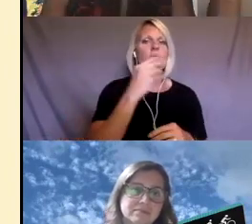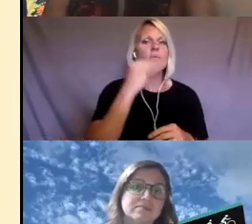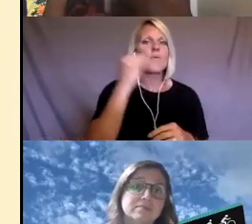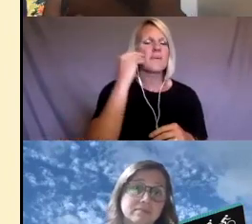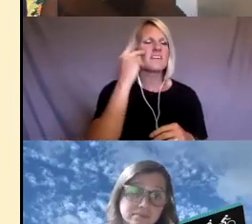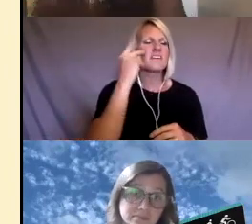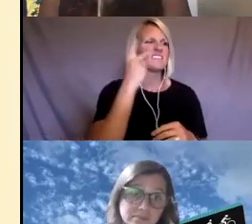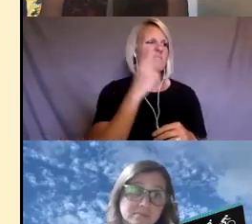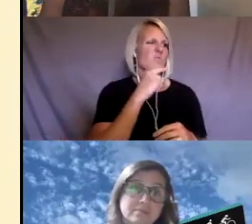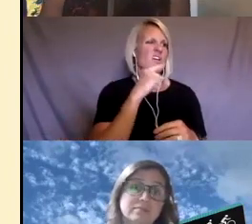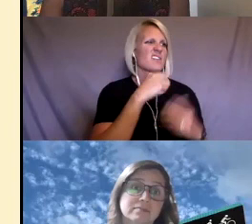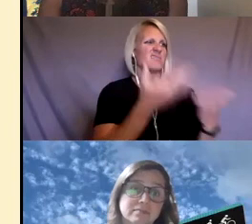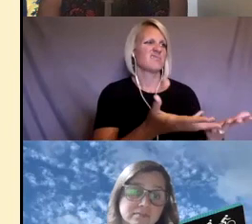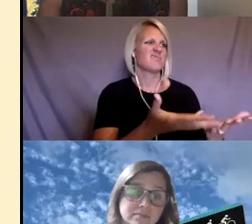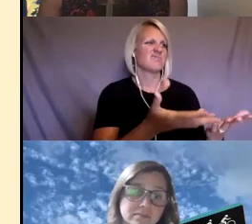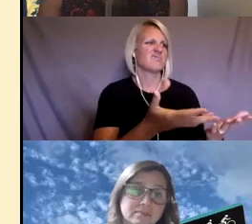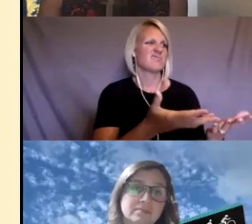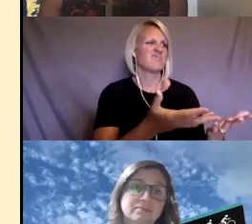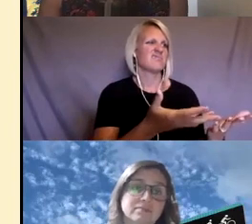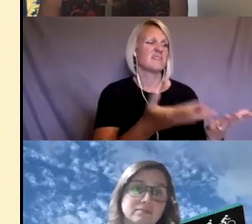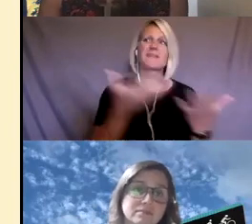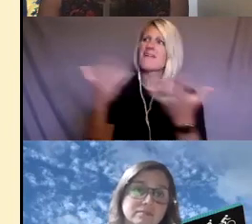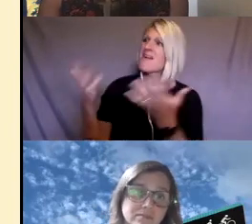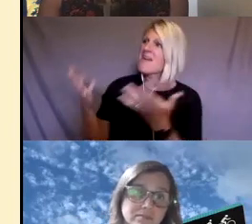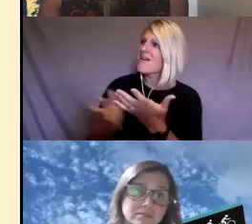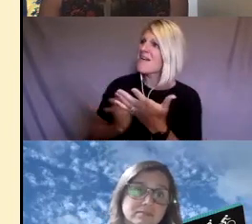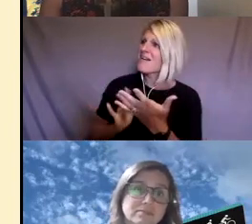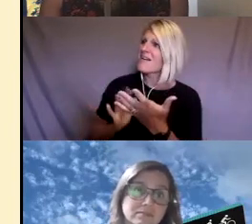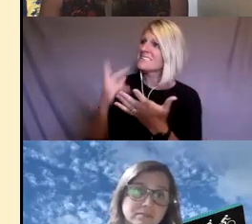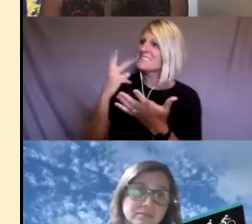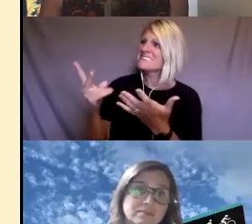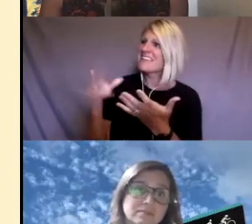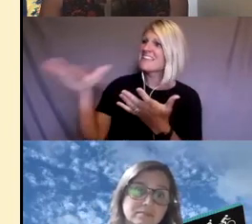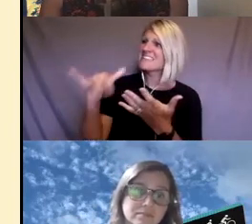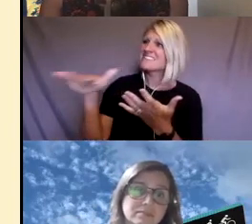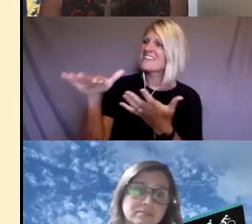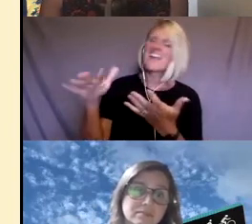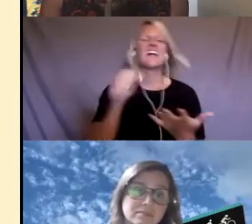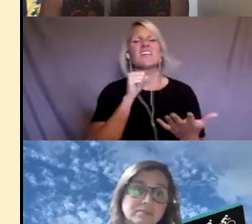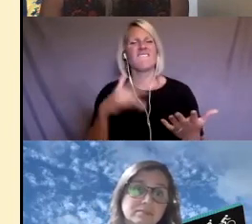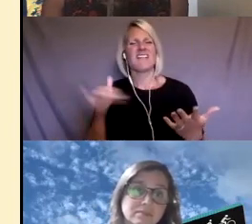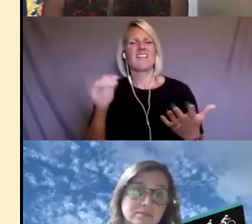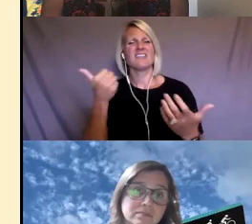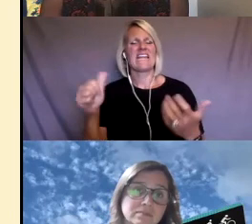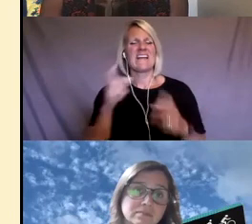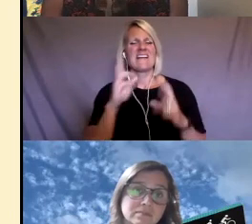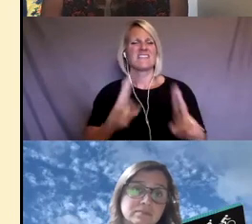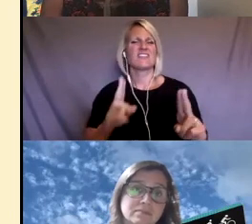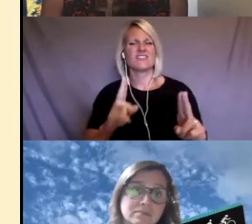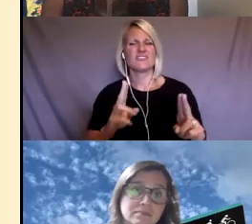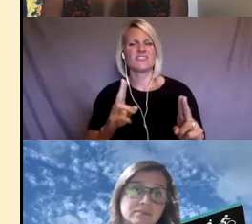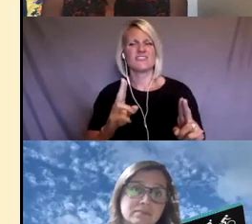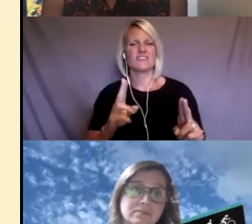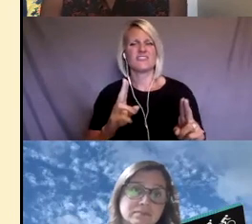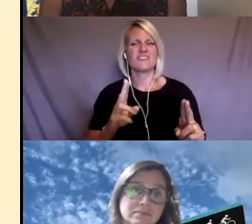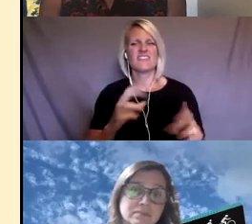a certain type of way, and then I just don't feel like there's any honor in